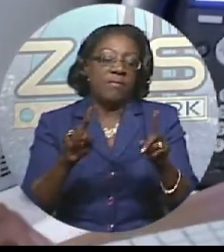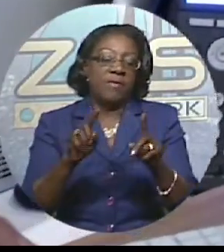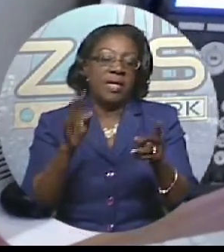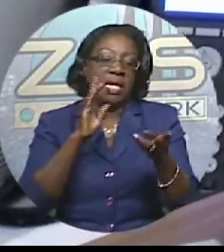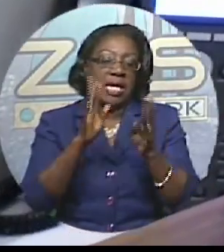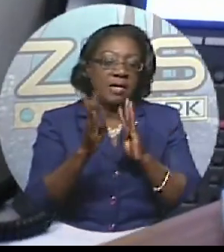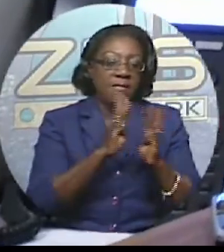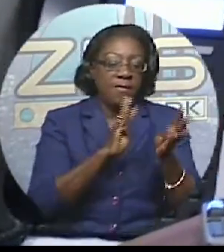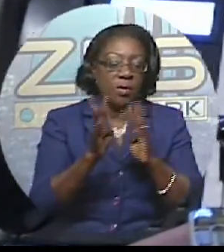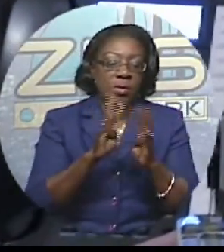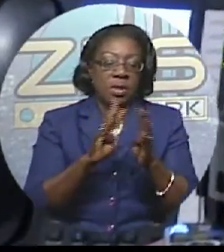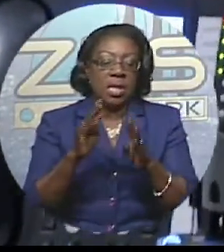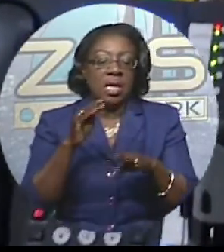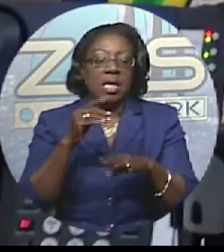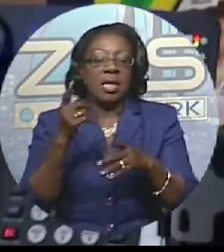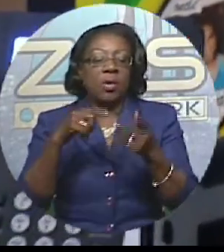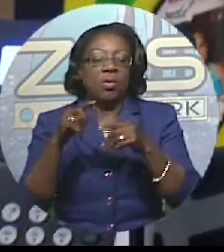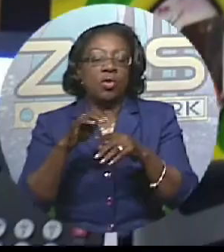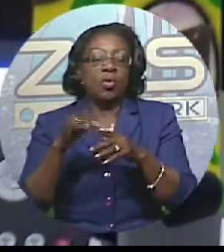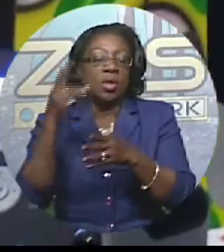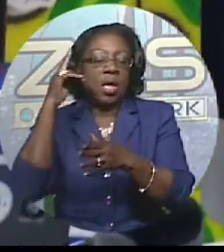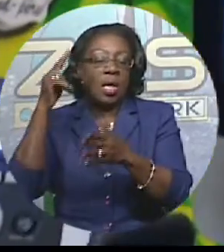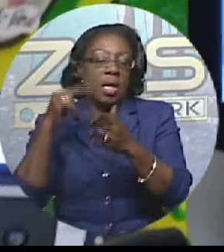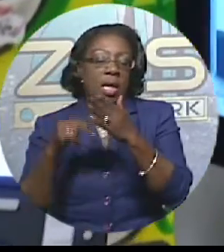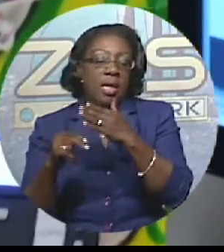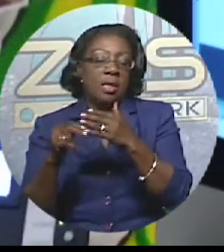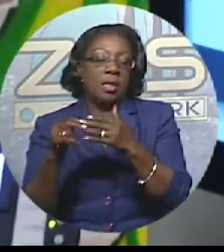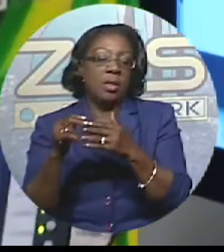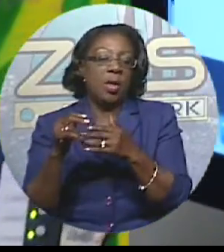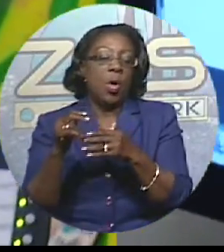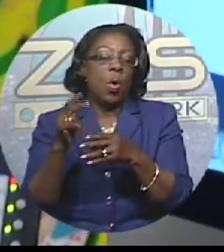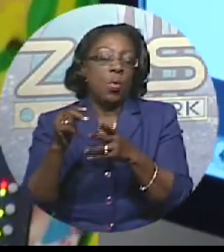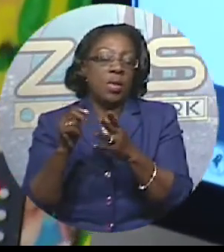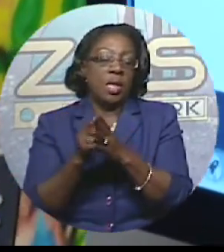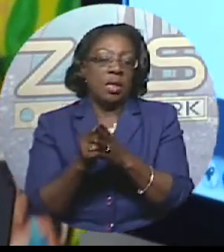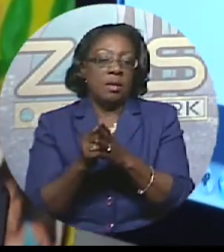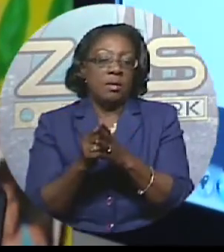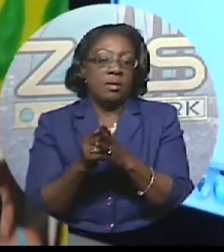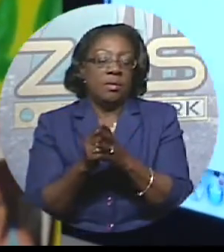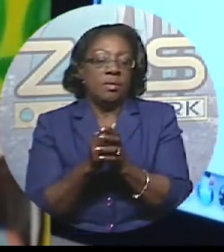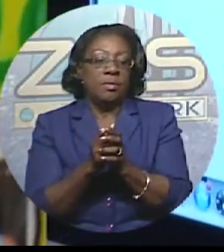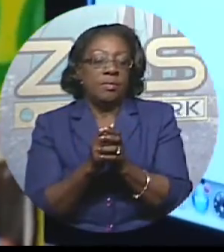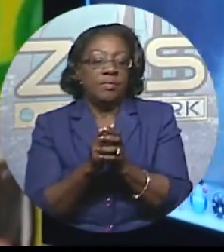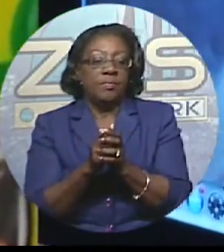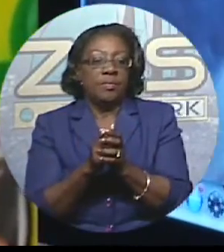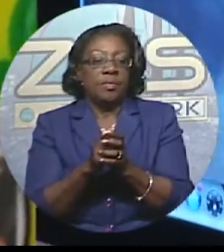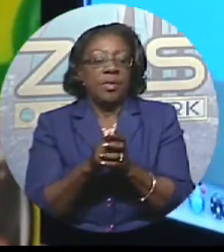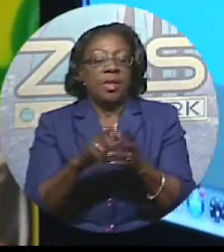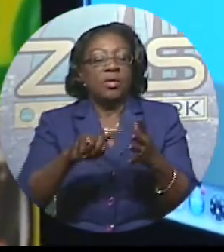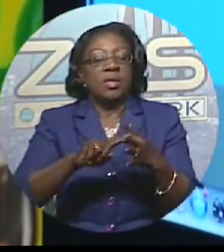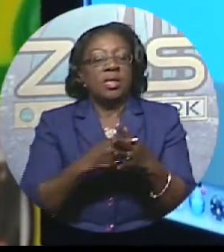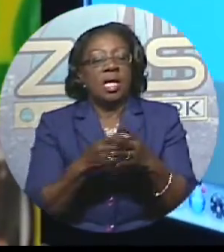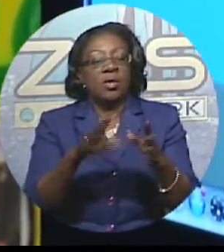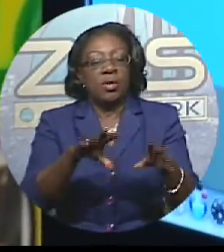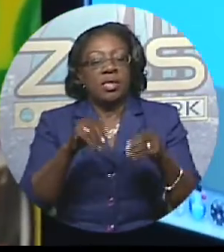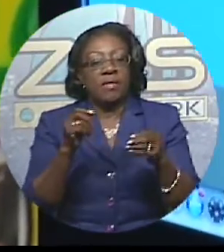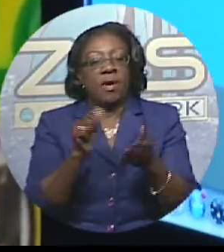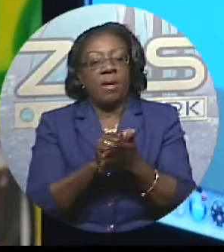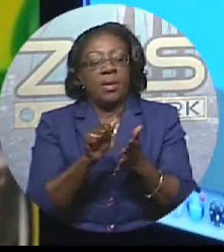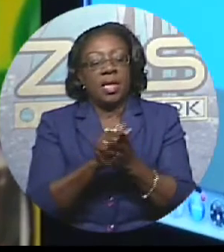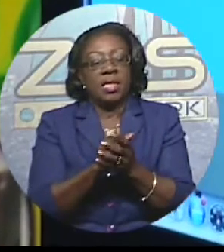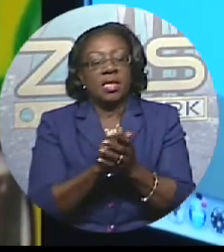British Colonial Hilton Hotel. The website at ownyourbahamas.com will also go live at that time to begin receiving